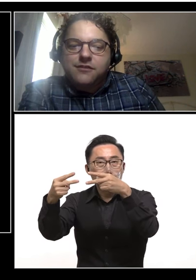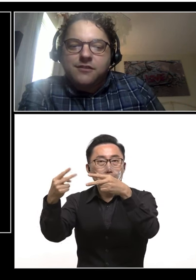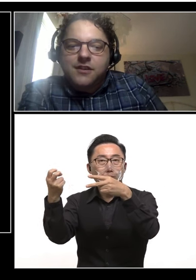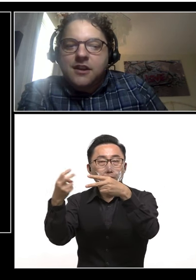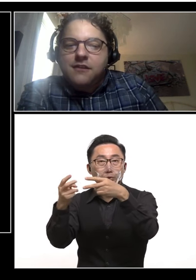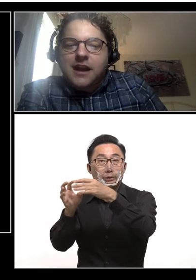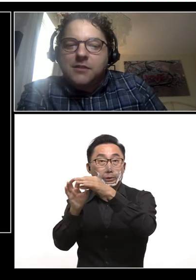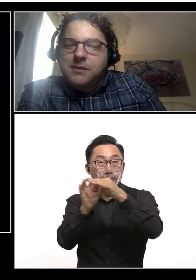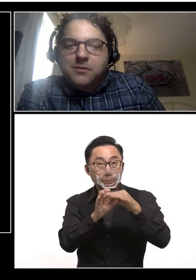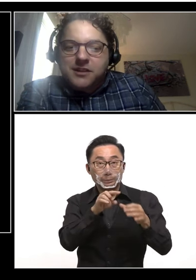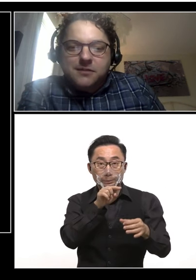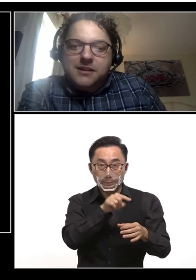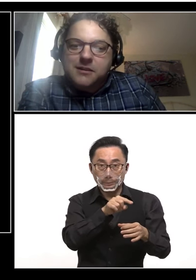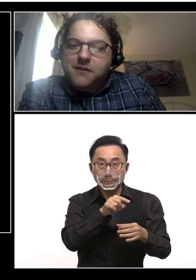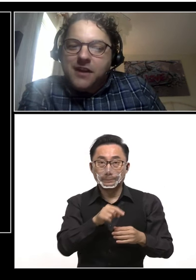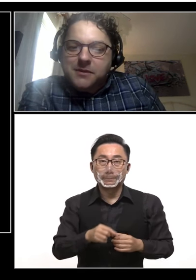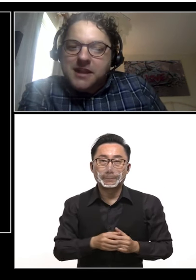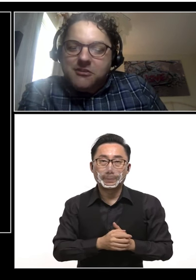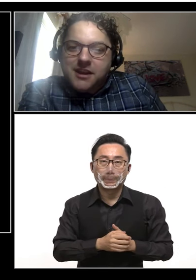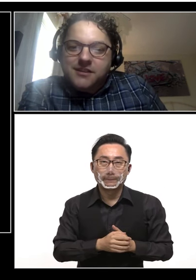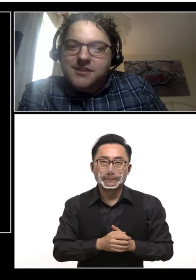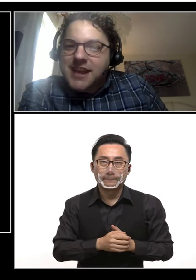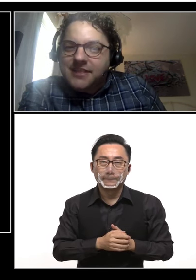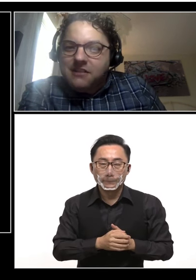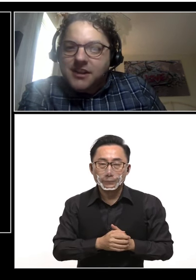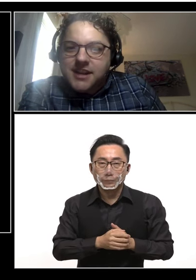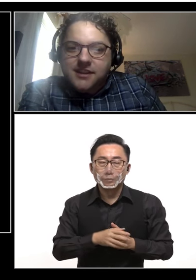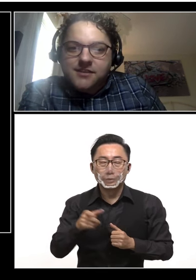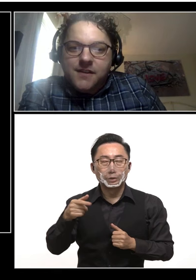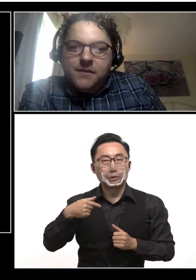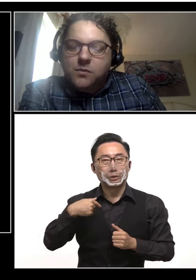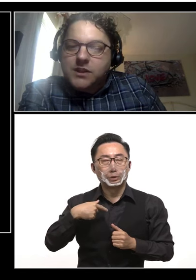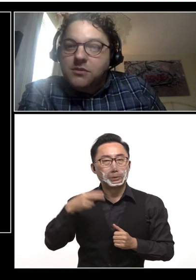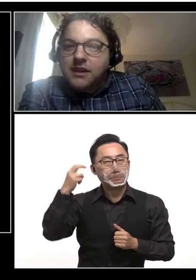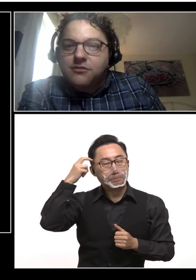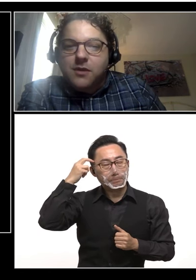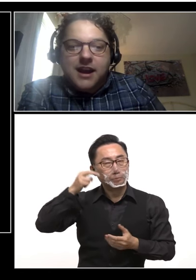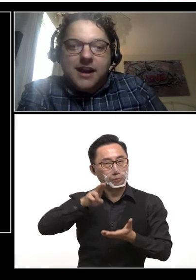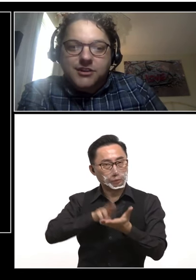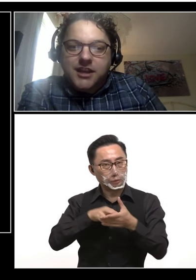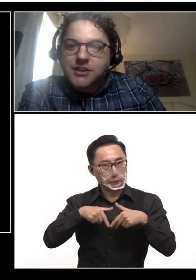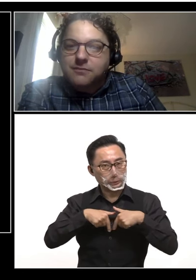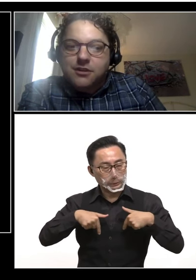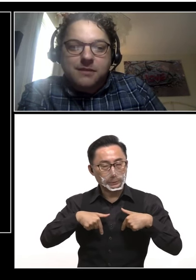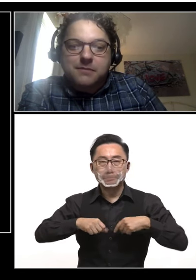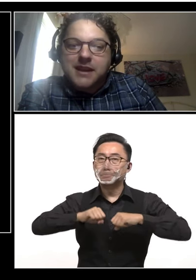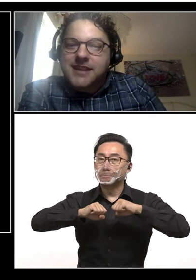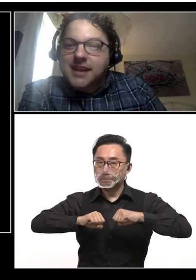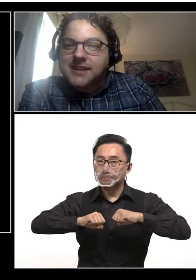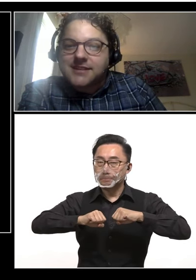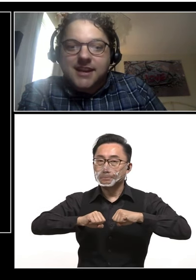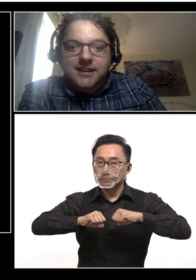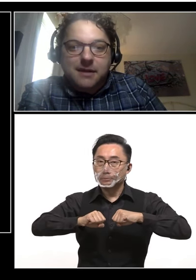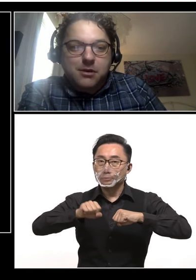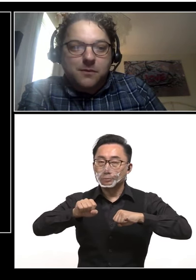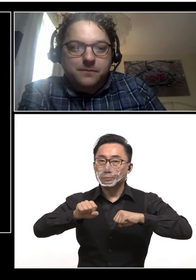self-belief, valuing people with disabilities by valuing their creativity and their ideas. And we do that through our education programs based at our